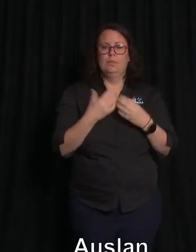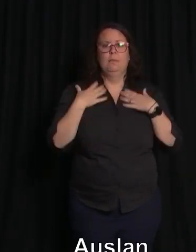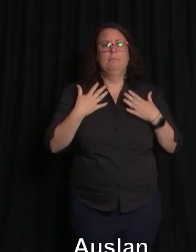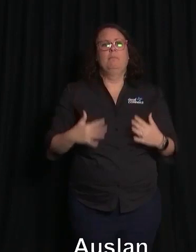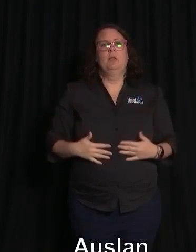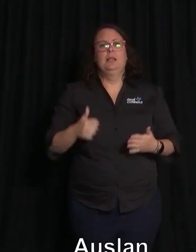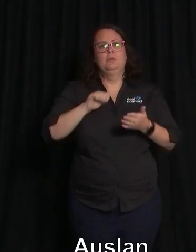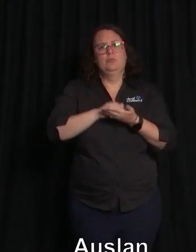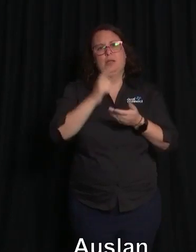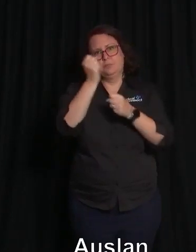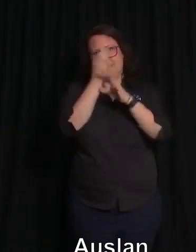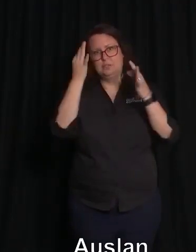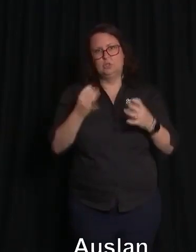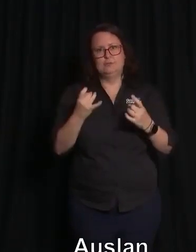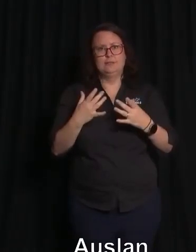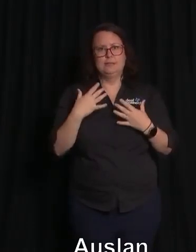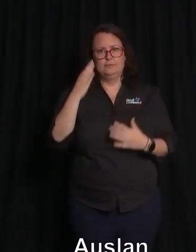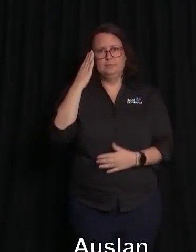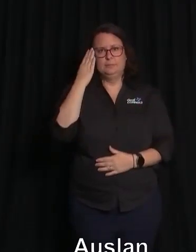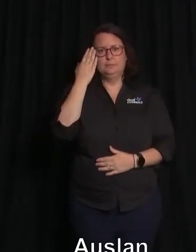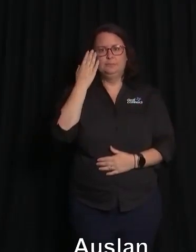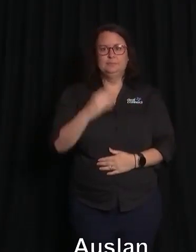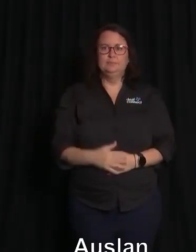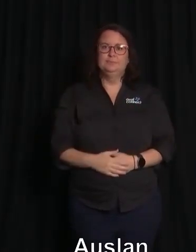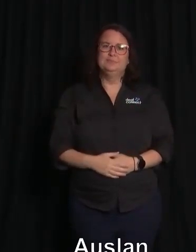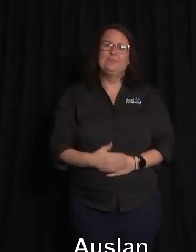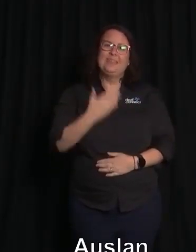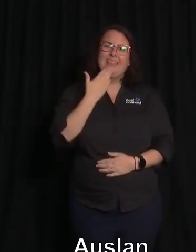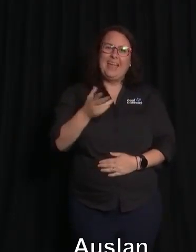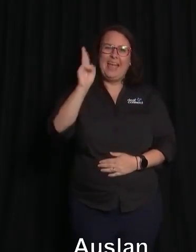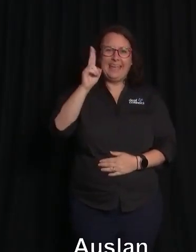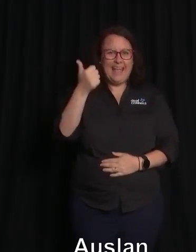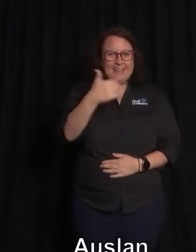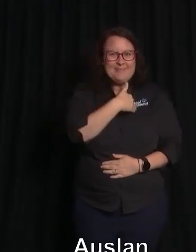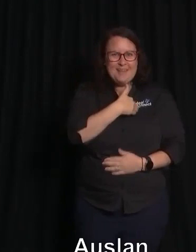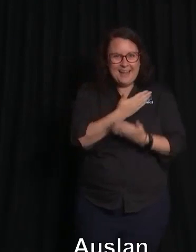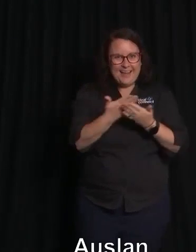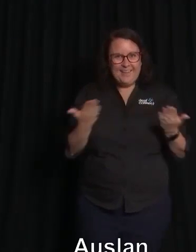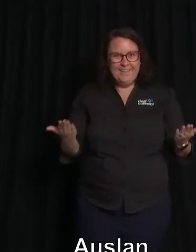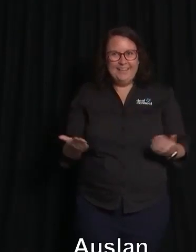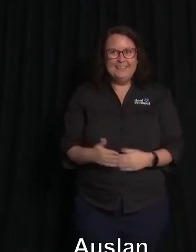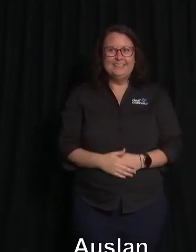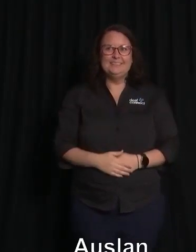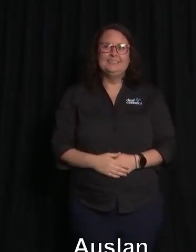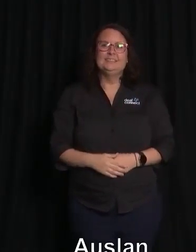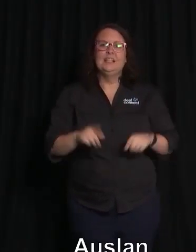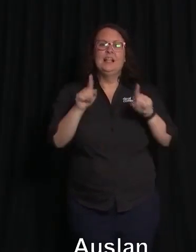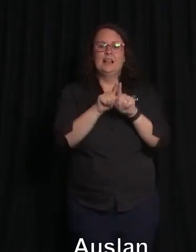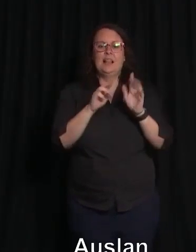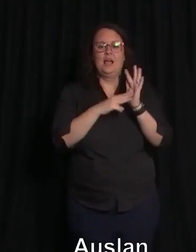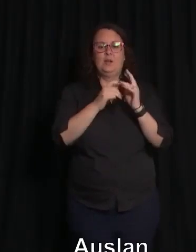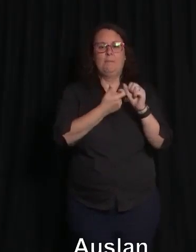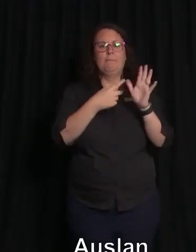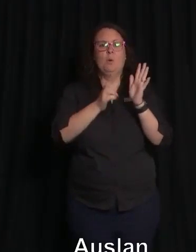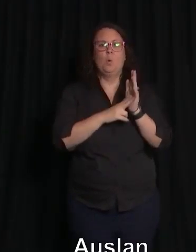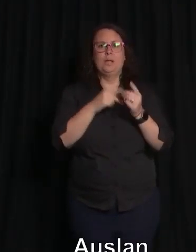autonomy. Yeah, thank you. And again, good morning, everyone. Yeah, like Morgan has described what